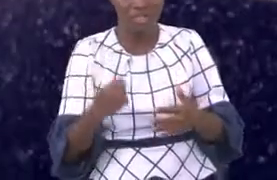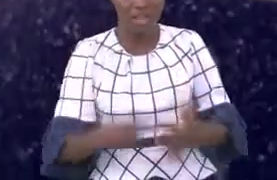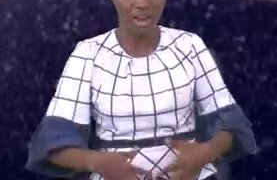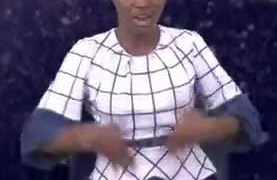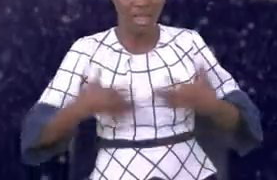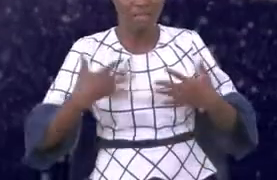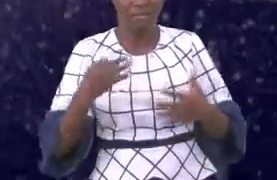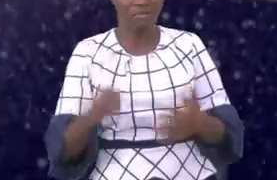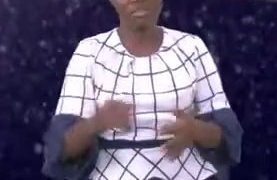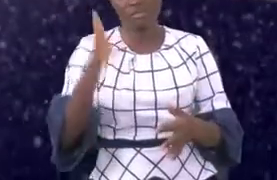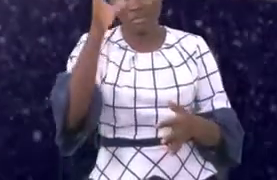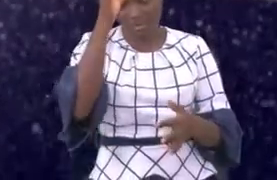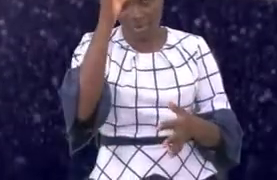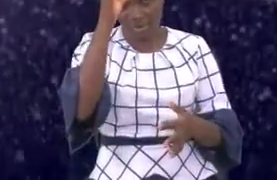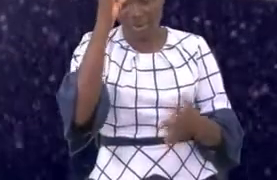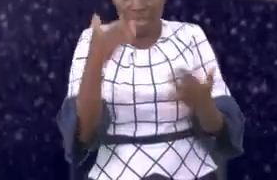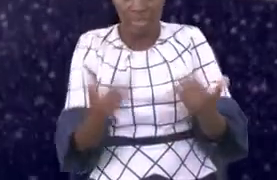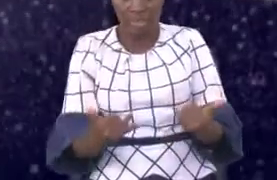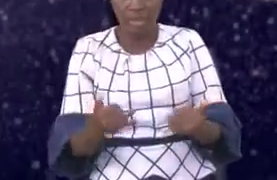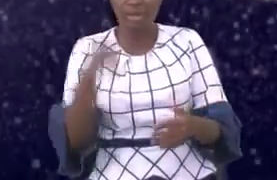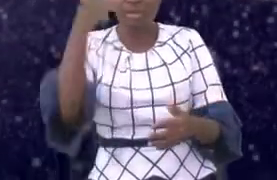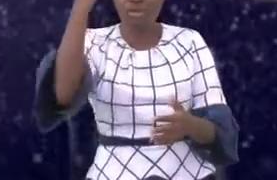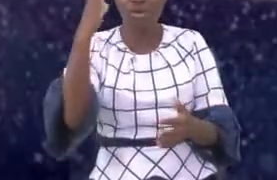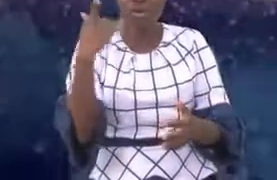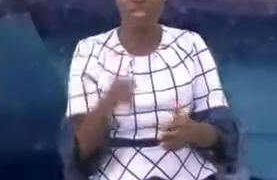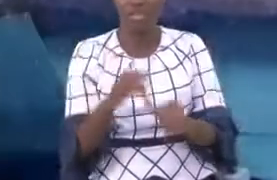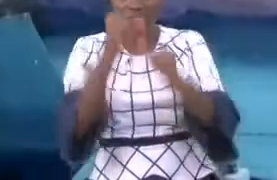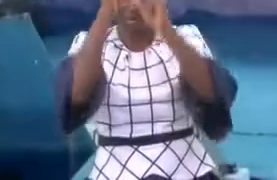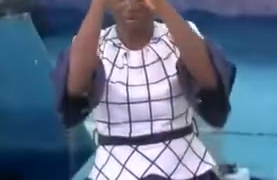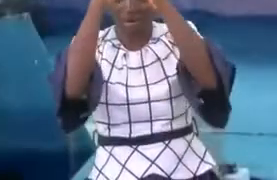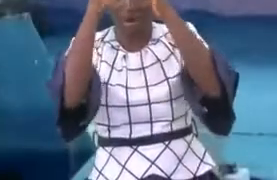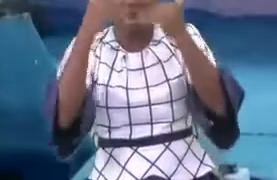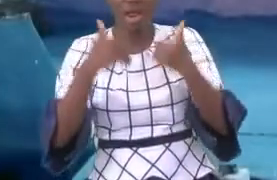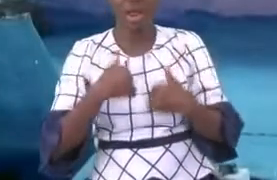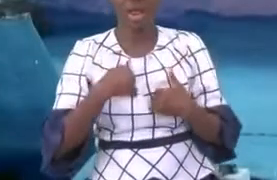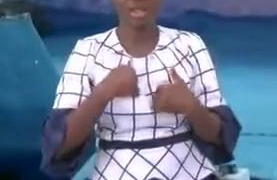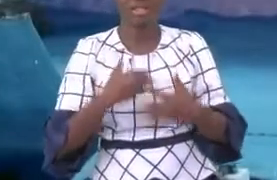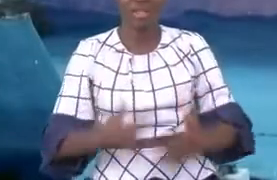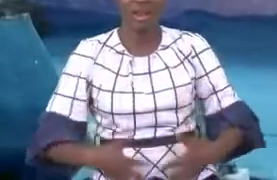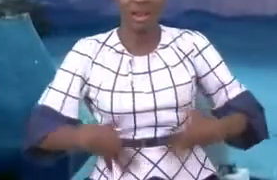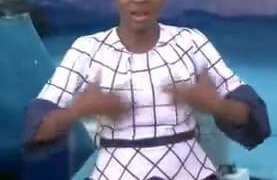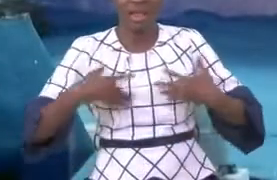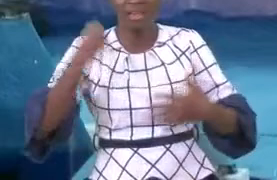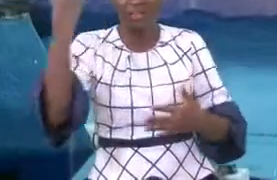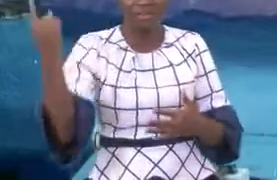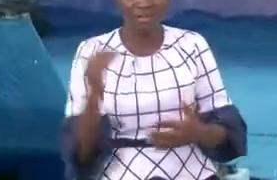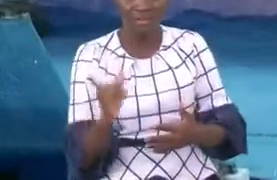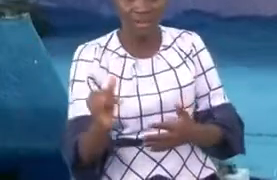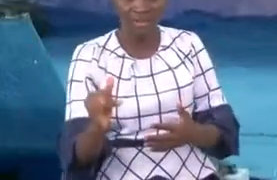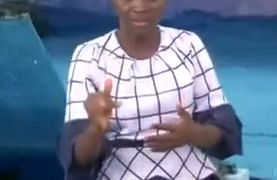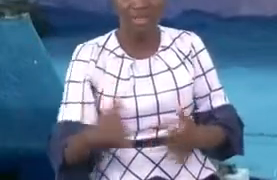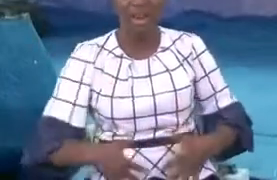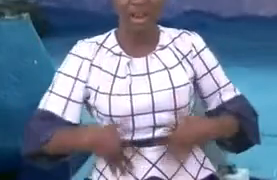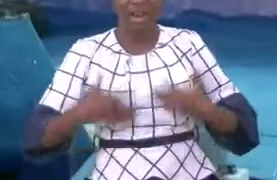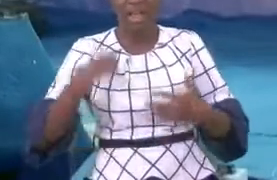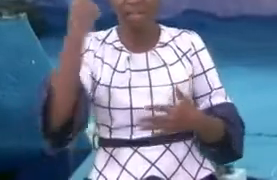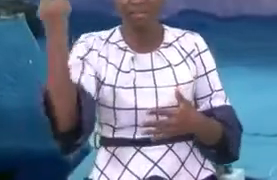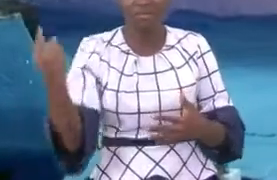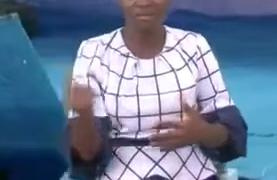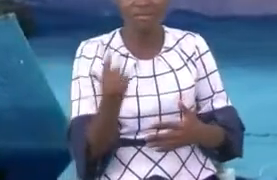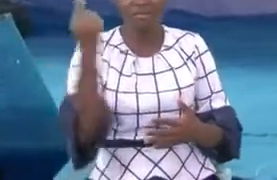life everlasting, life eternal, life peaceful, life